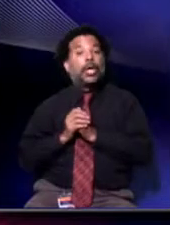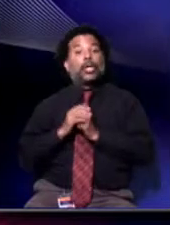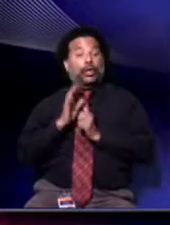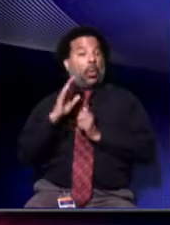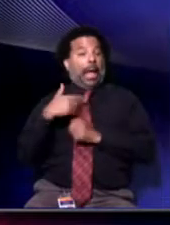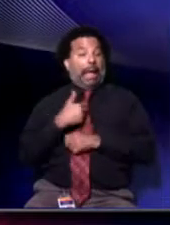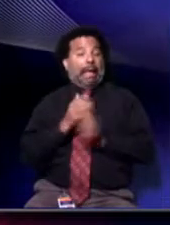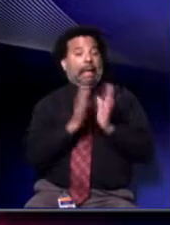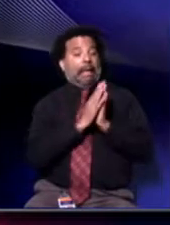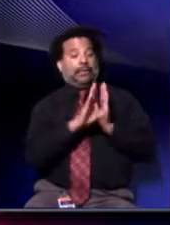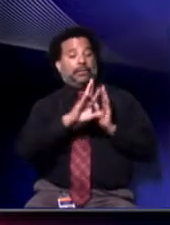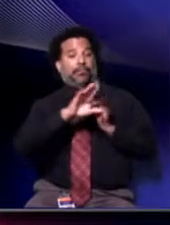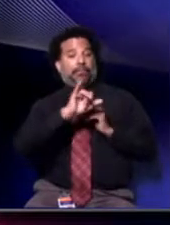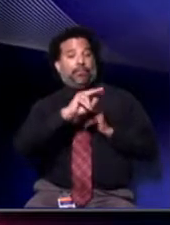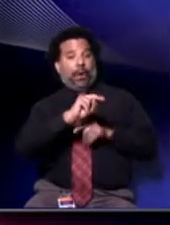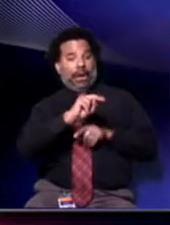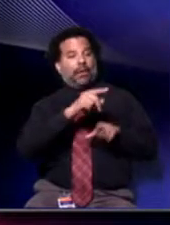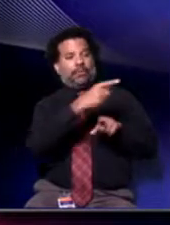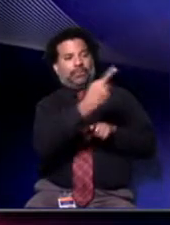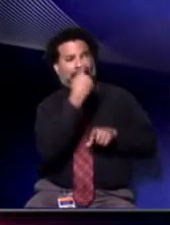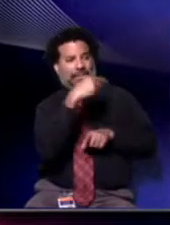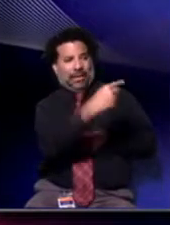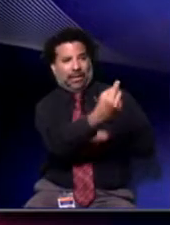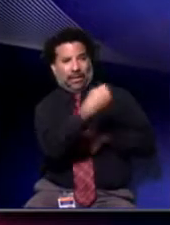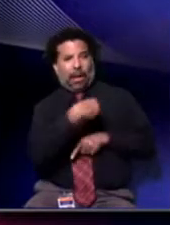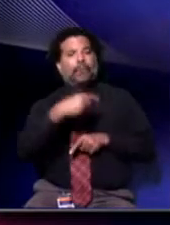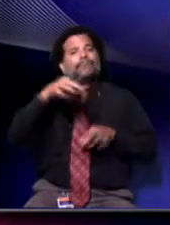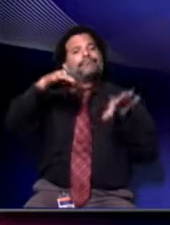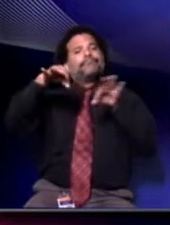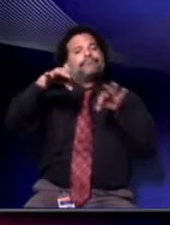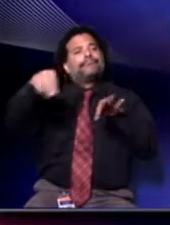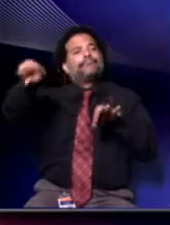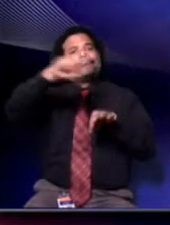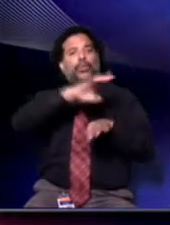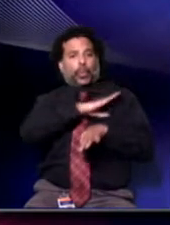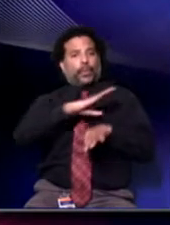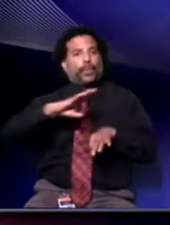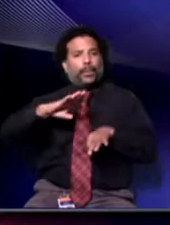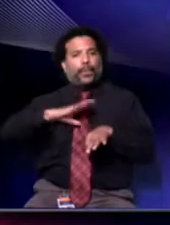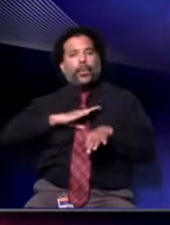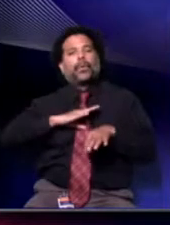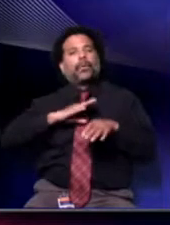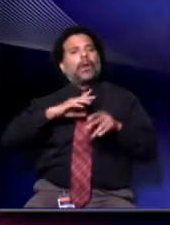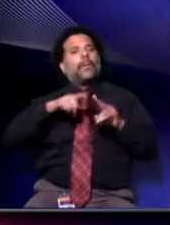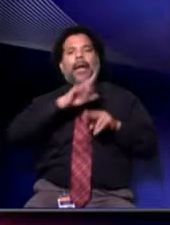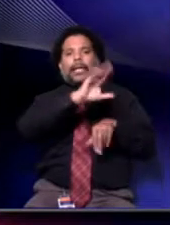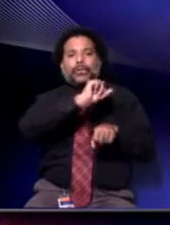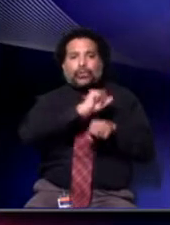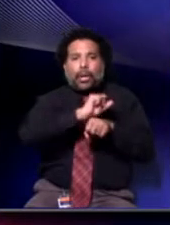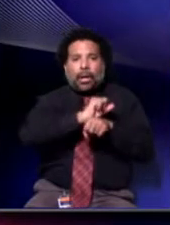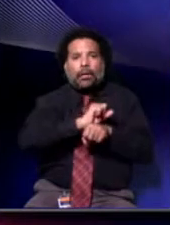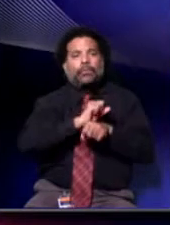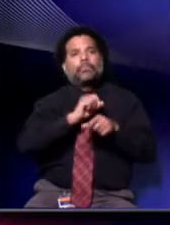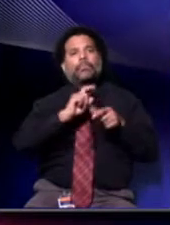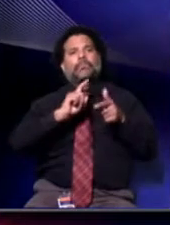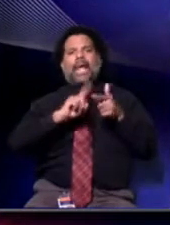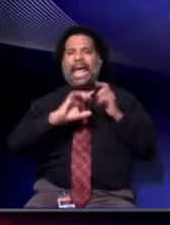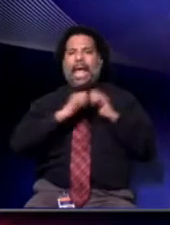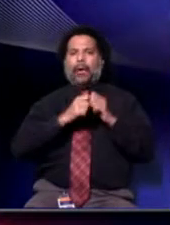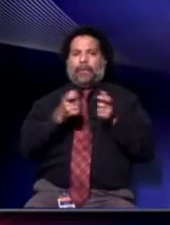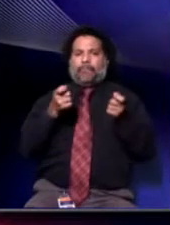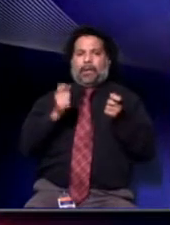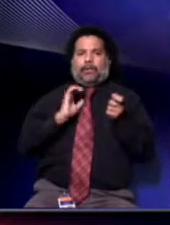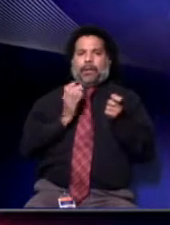invited Brian to come and present to you, to provide you some information about what he does in managing